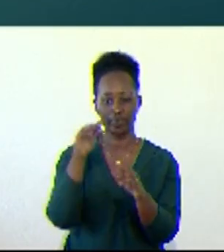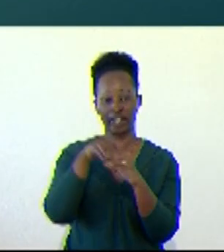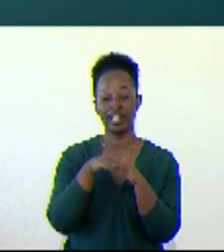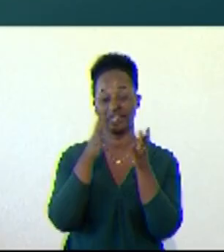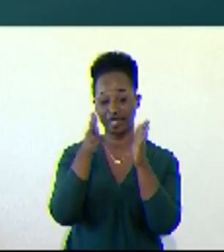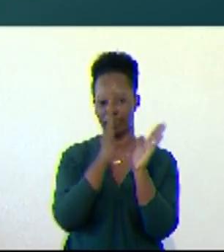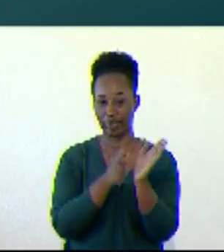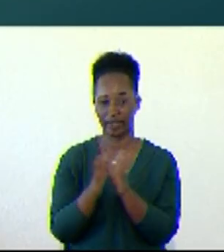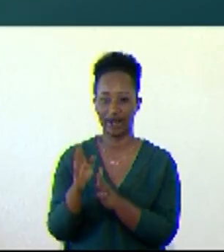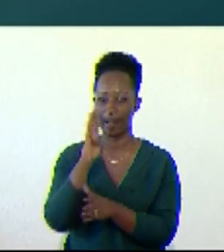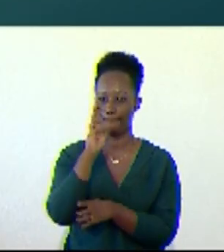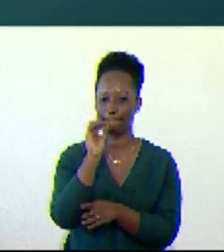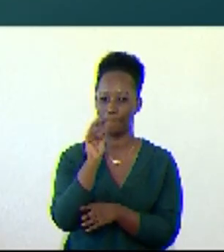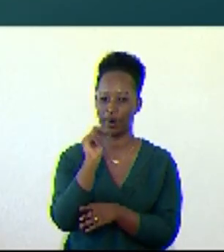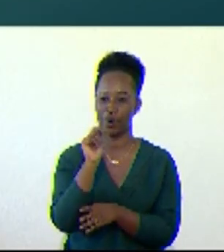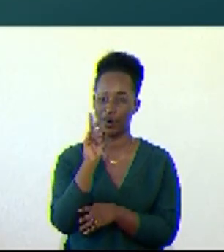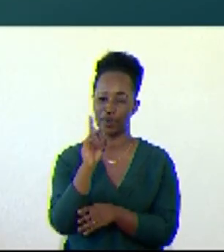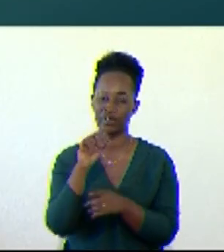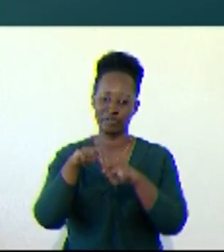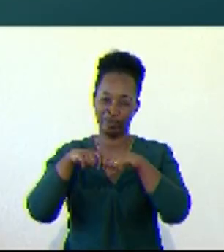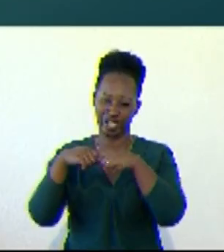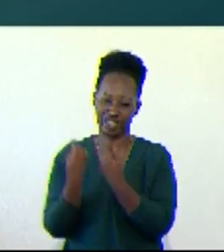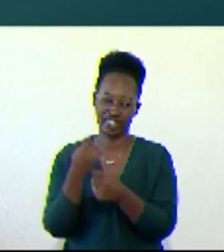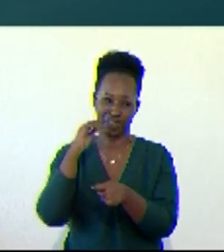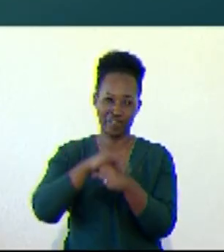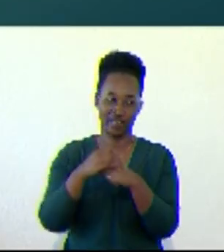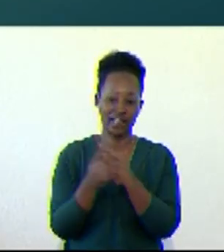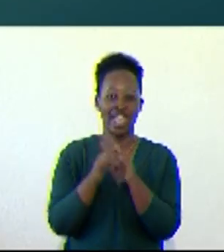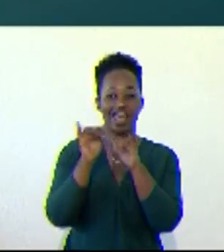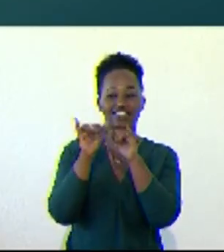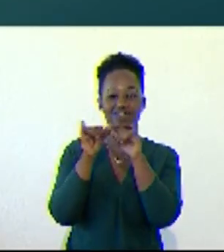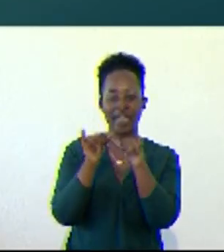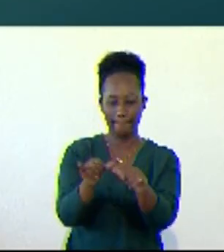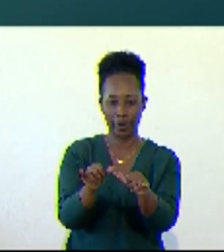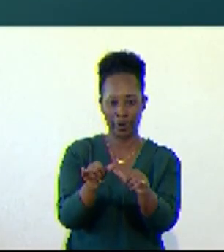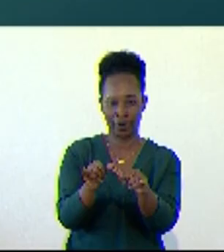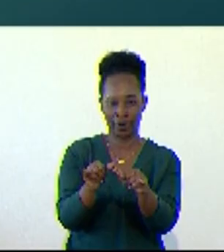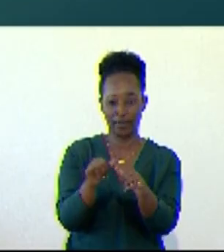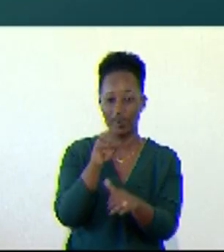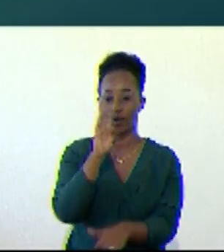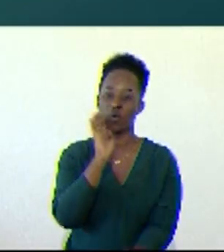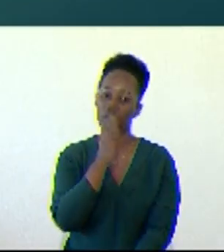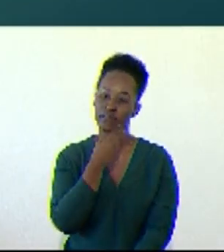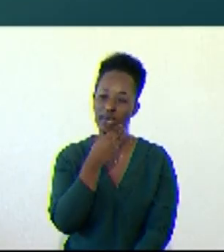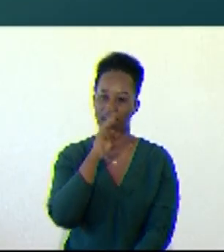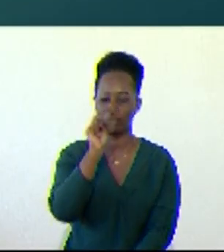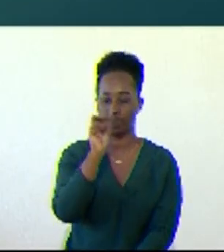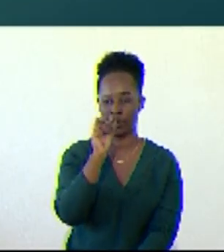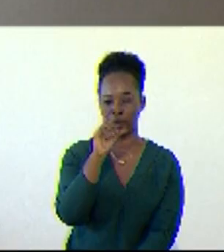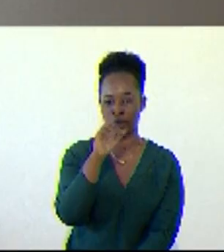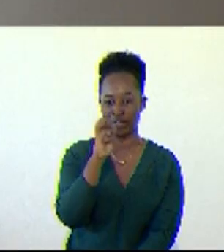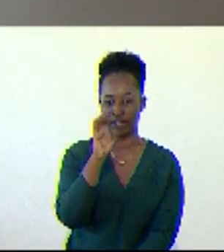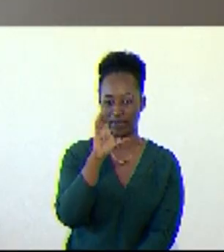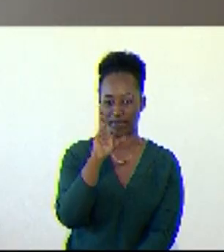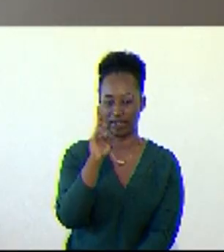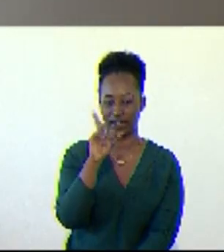case, the bond breaks, producing a stable water molecule, and here a double